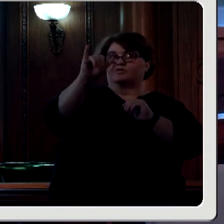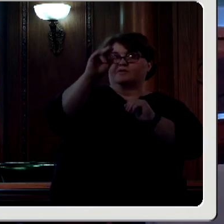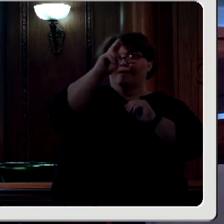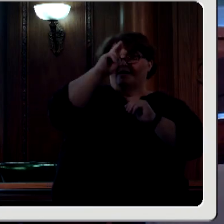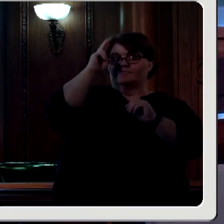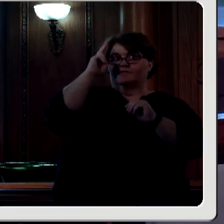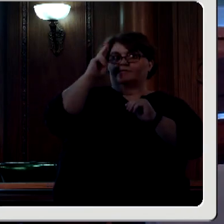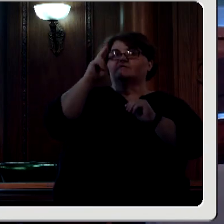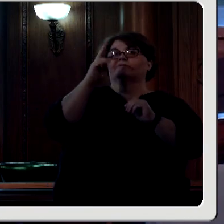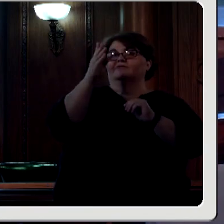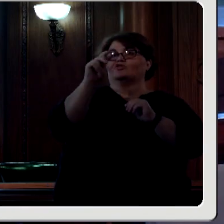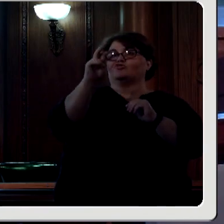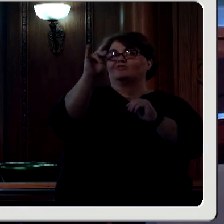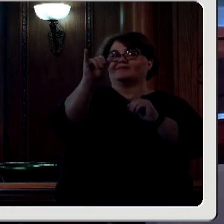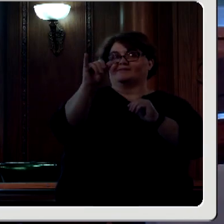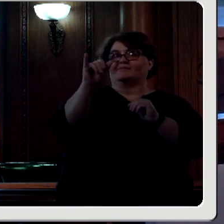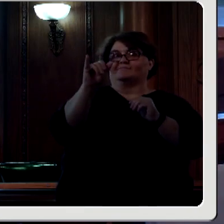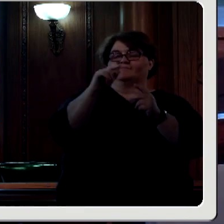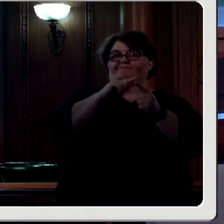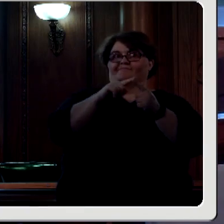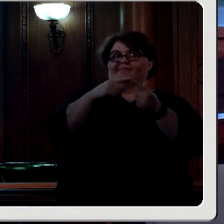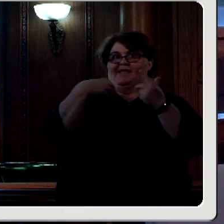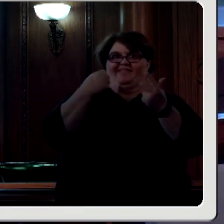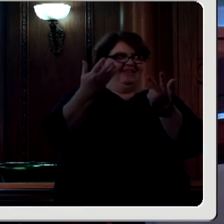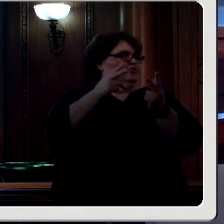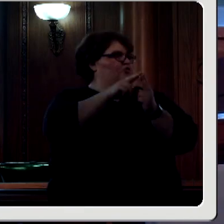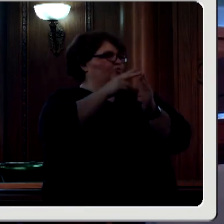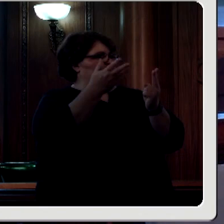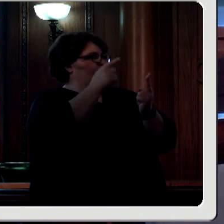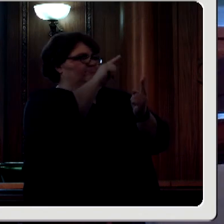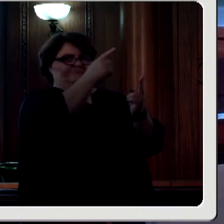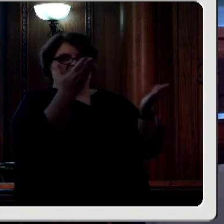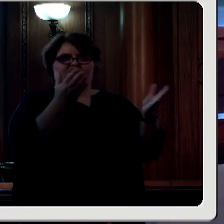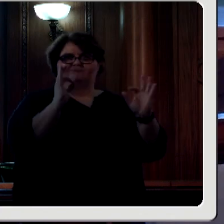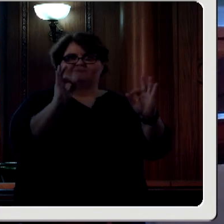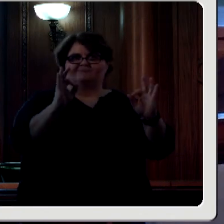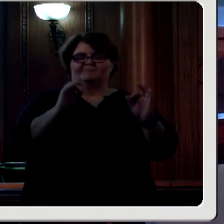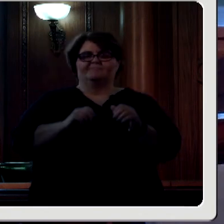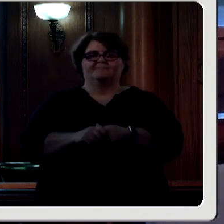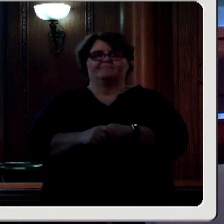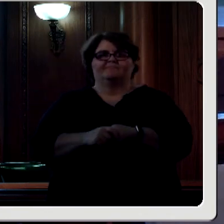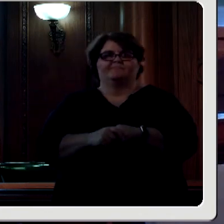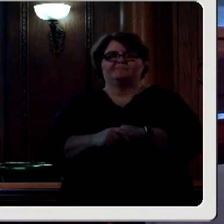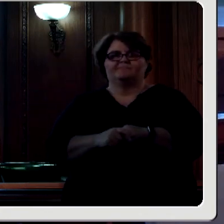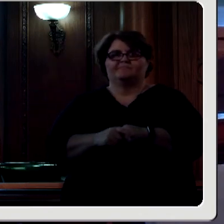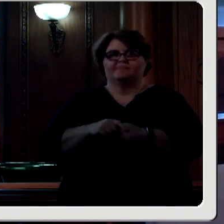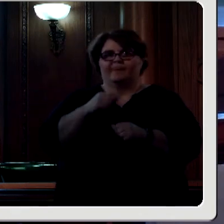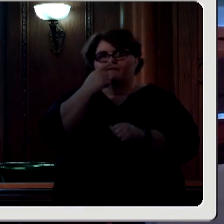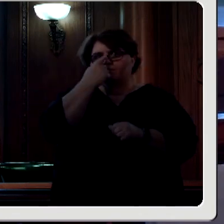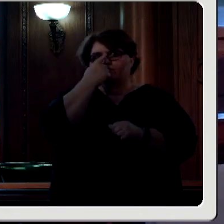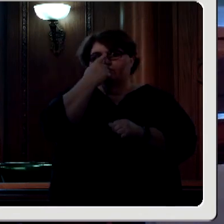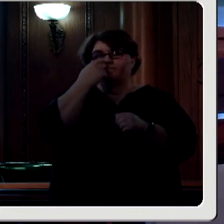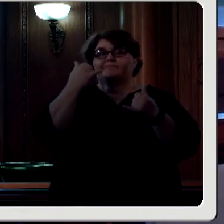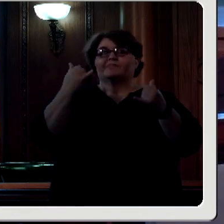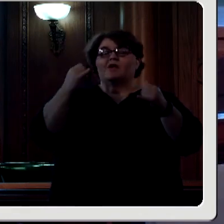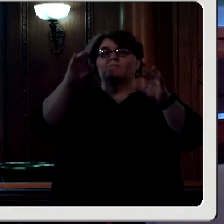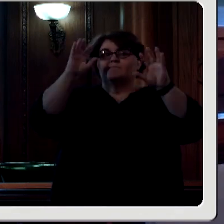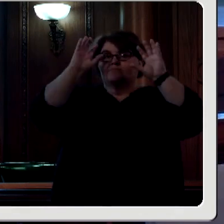and representing Dr. Mark Kerouac, the President and CEO of Bay State Health Systems, is